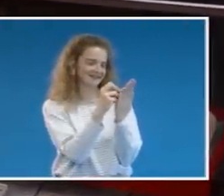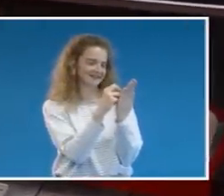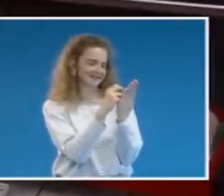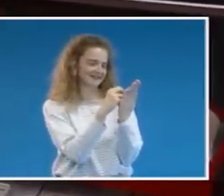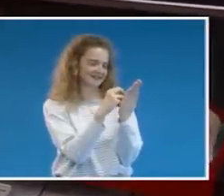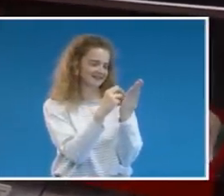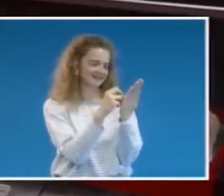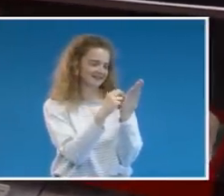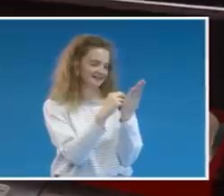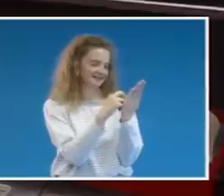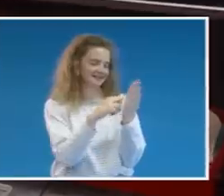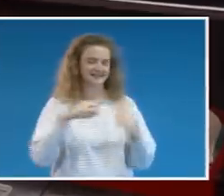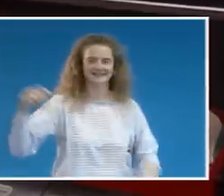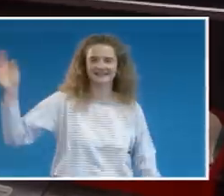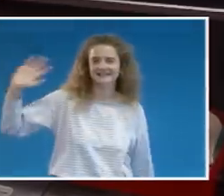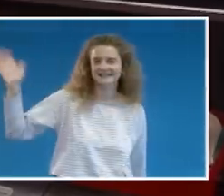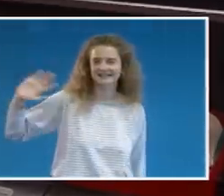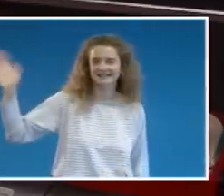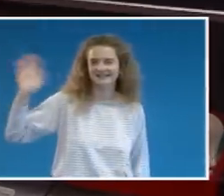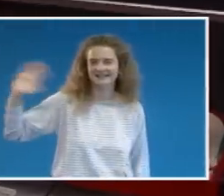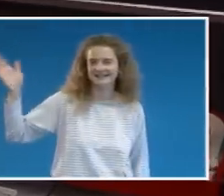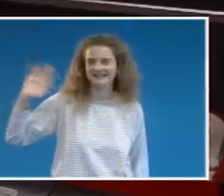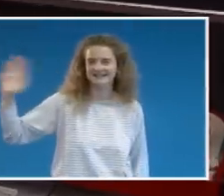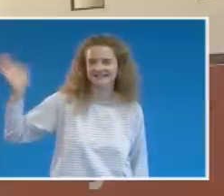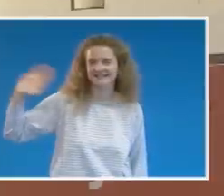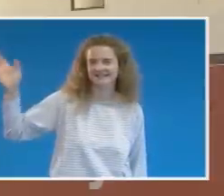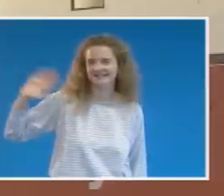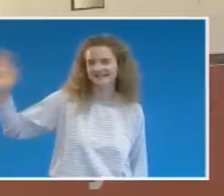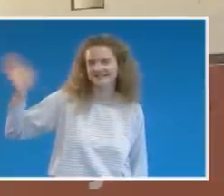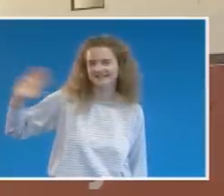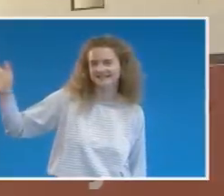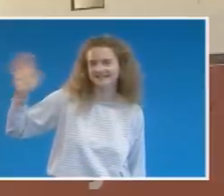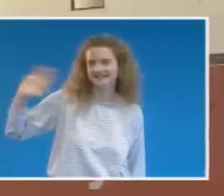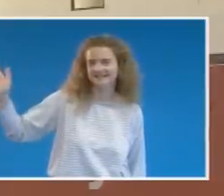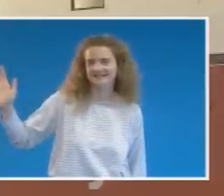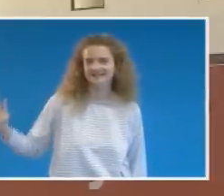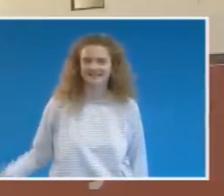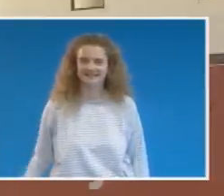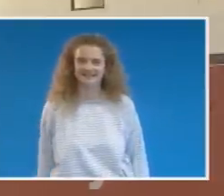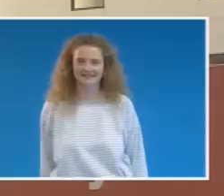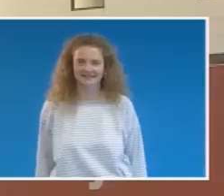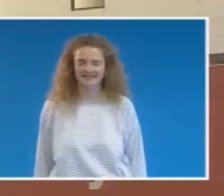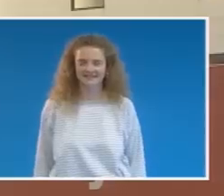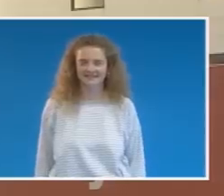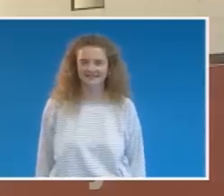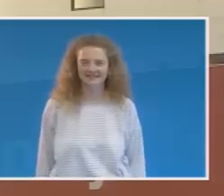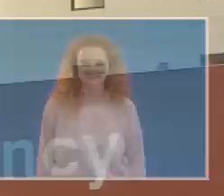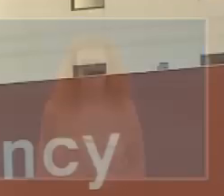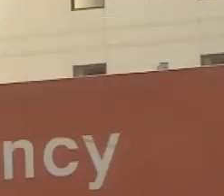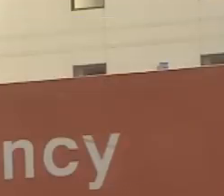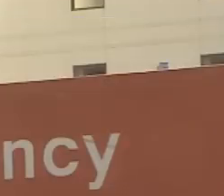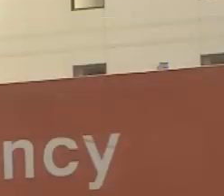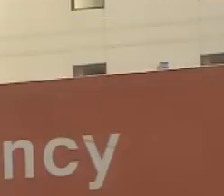a paper for a pill, pill, pill. I'll be back in the morning if the dolly's still ill.